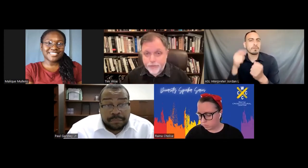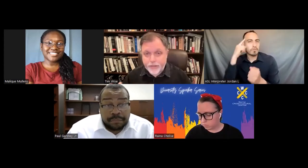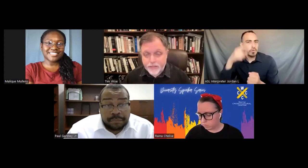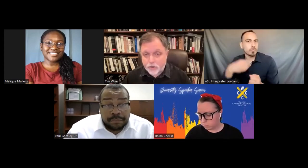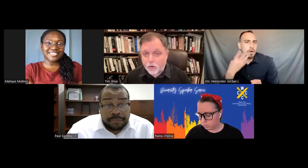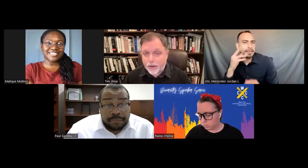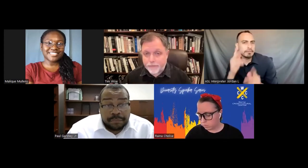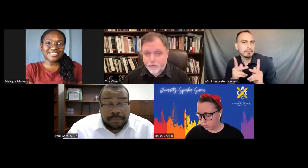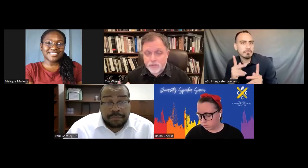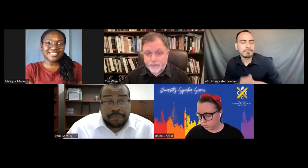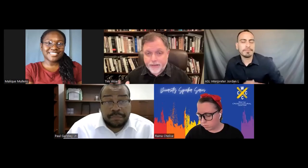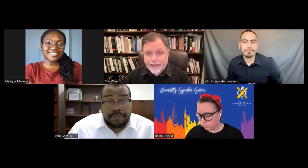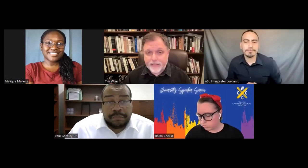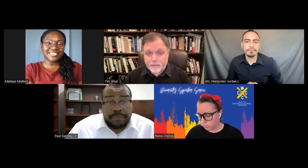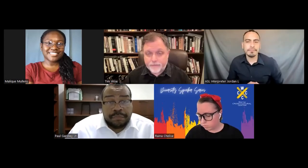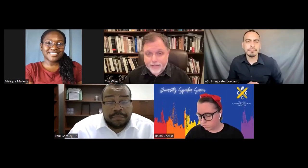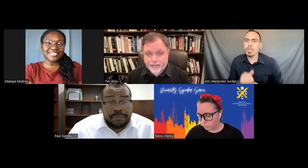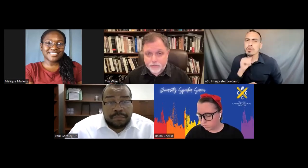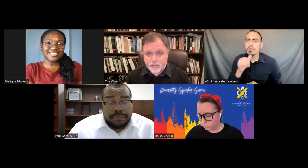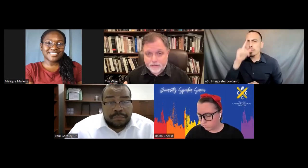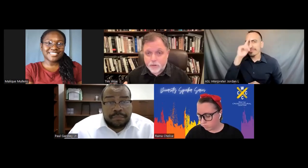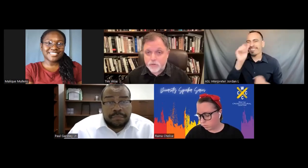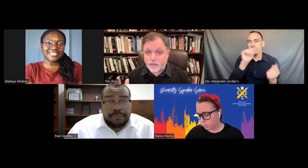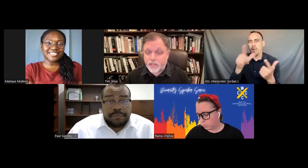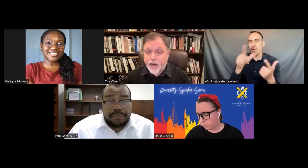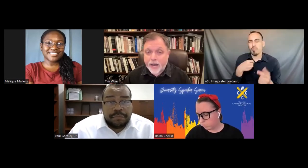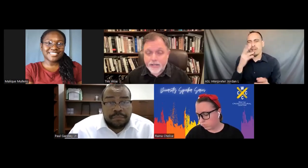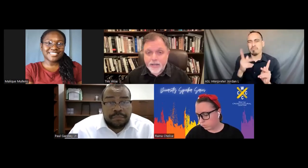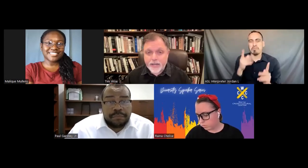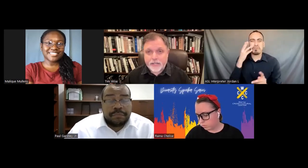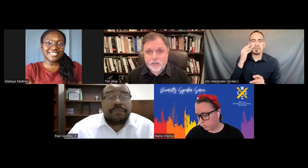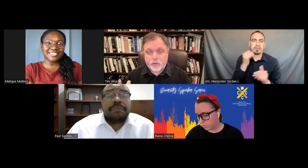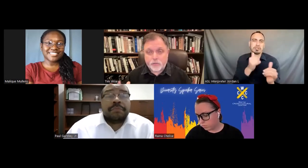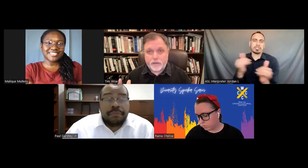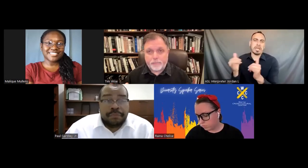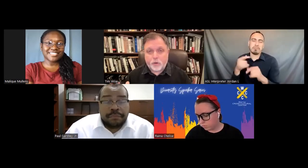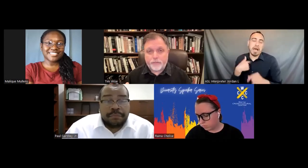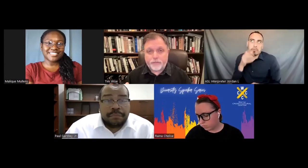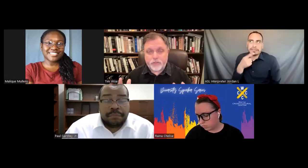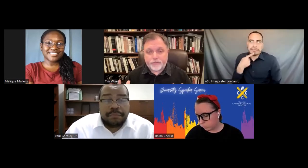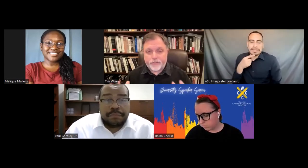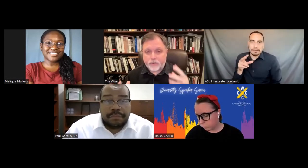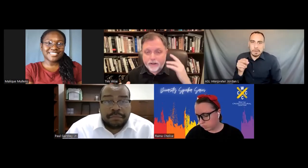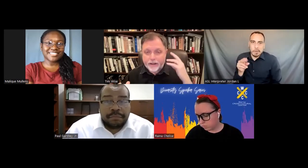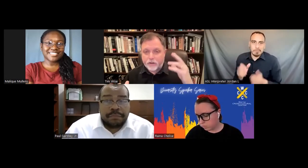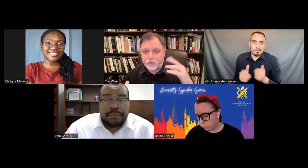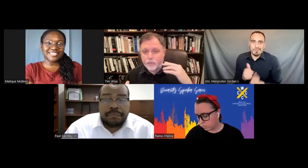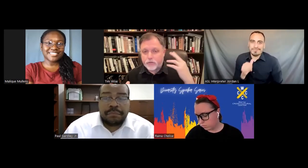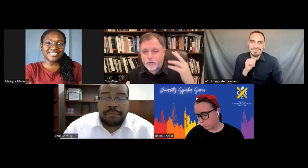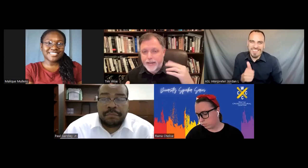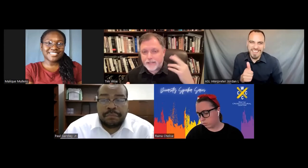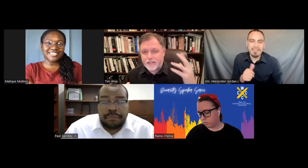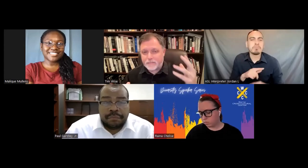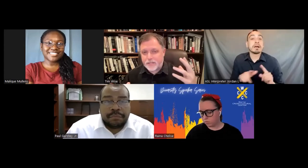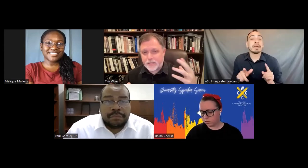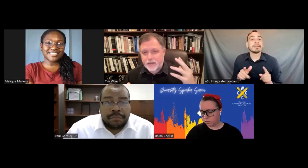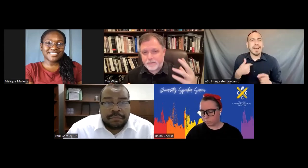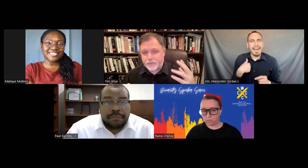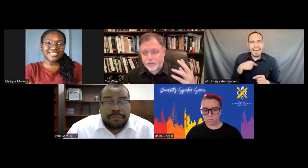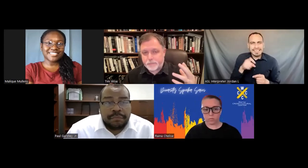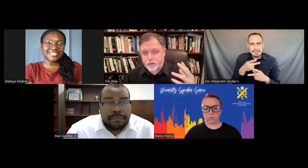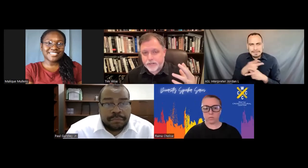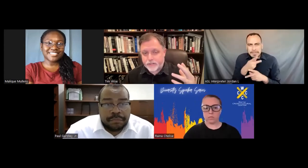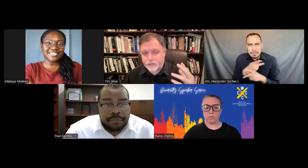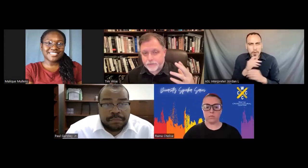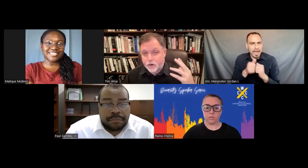And I don't think that all white folks have had them. In fact, I would say most have not. And so it's really important for us to figure out how can we create some of these types